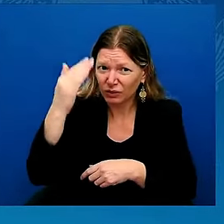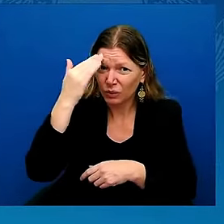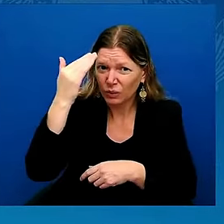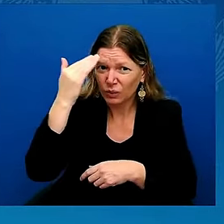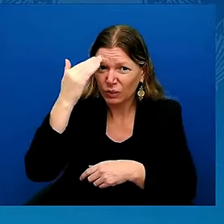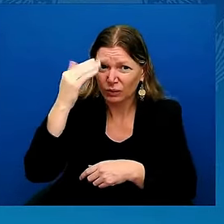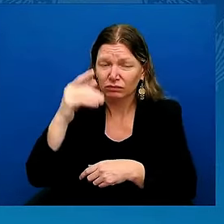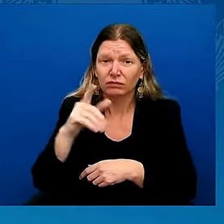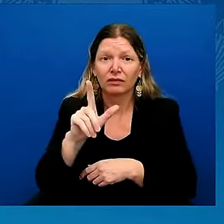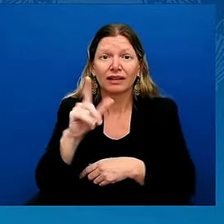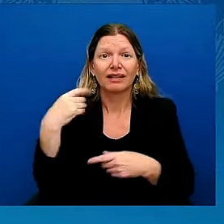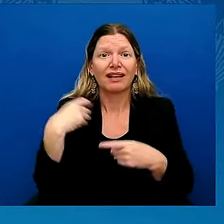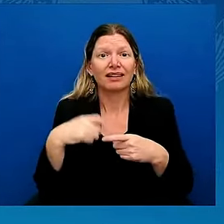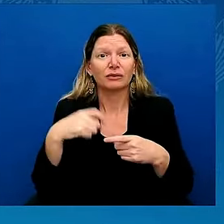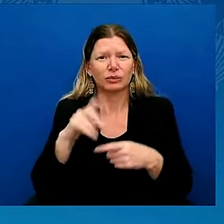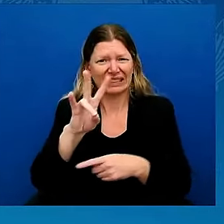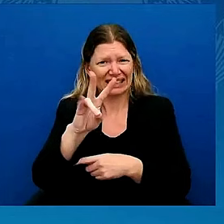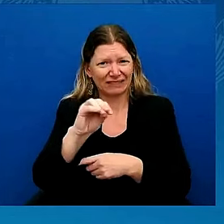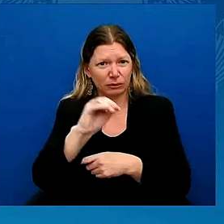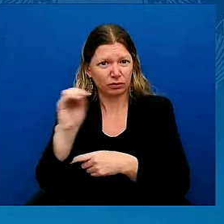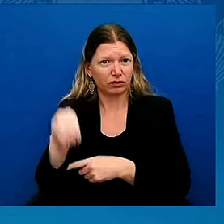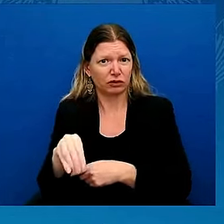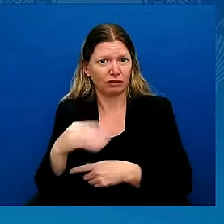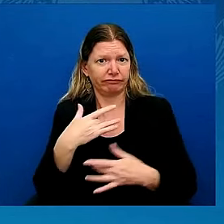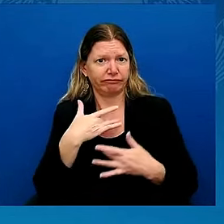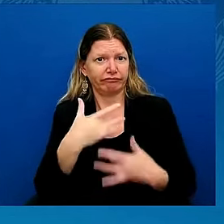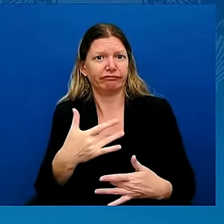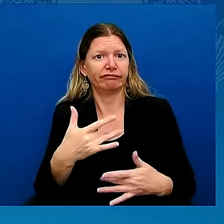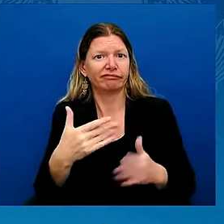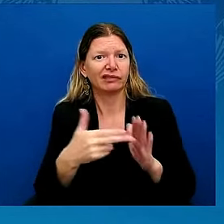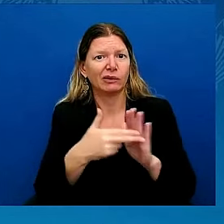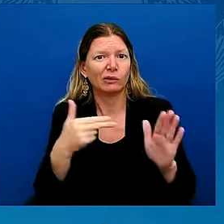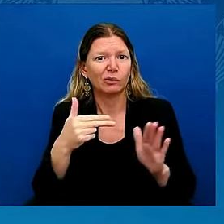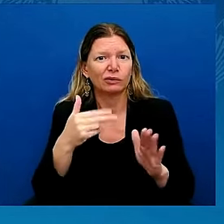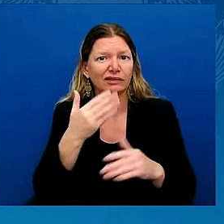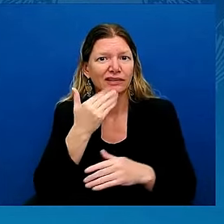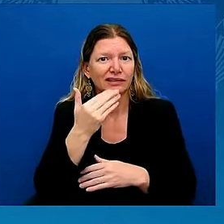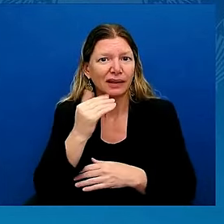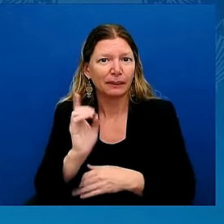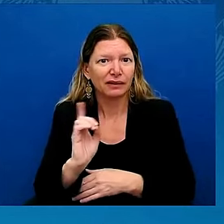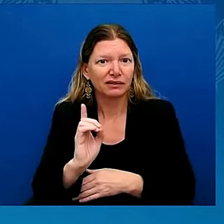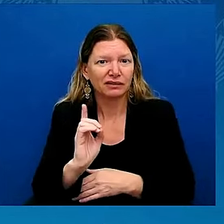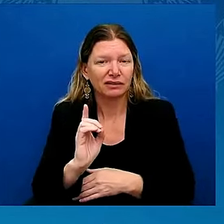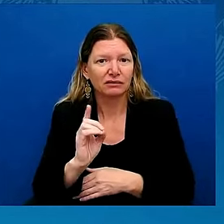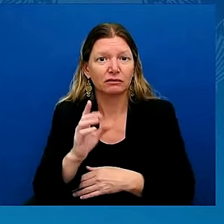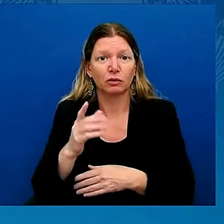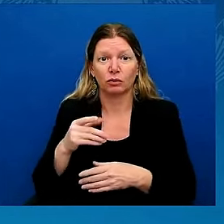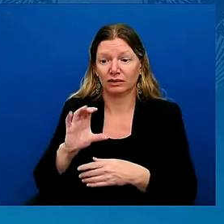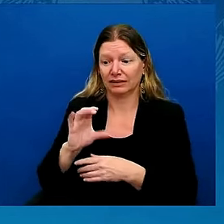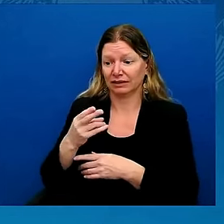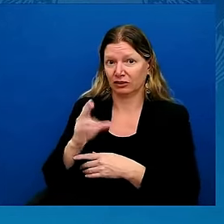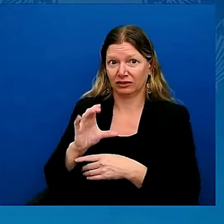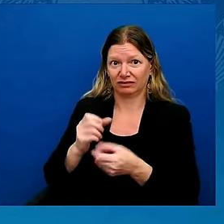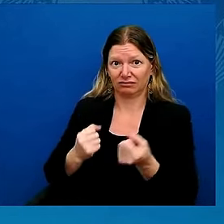CHC, we were able to cap the cost of insulin at $35 a month for our seniors.